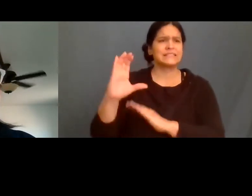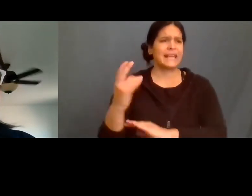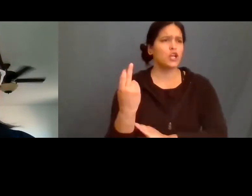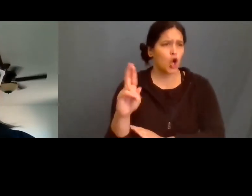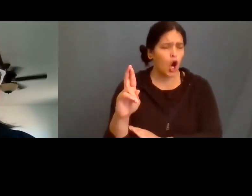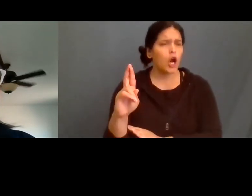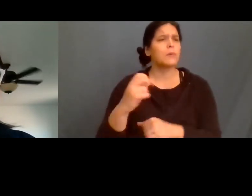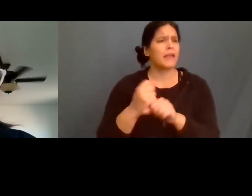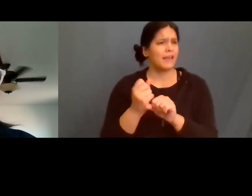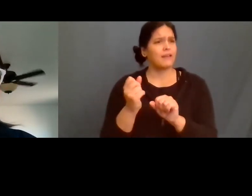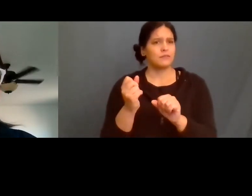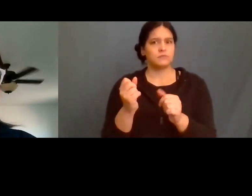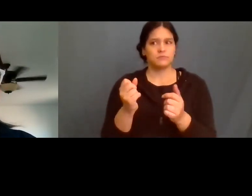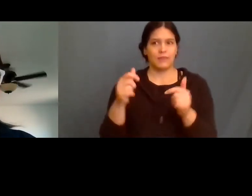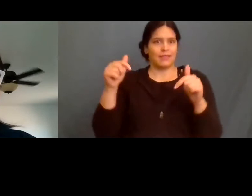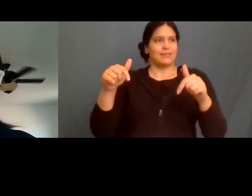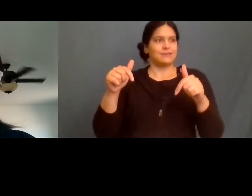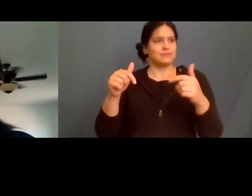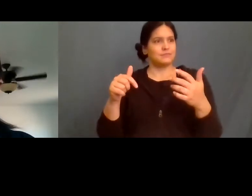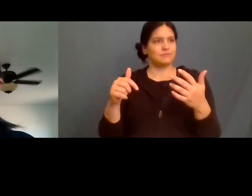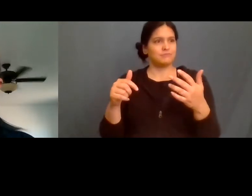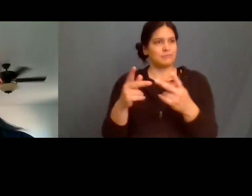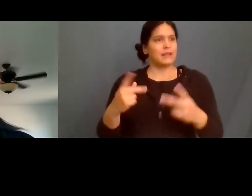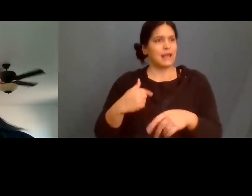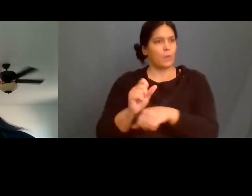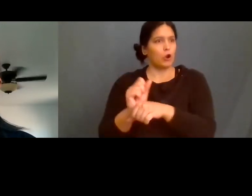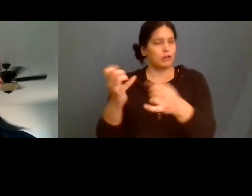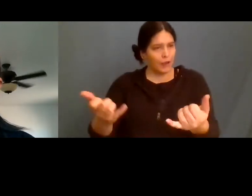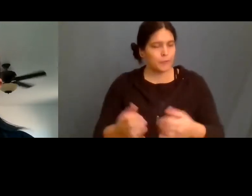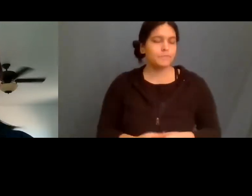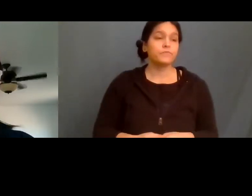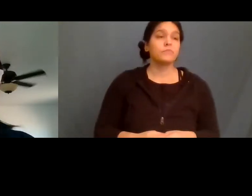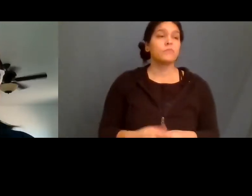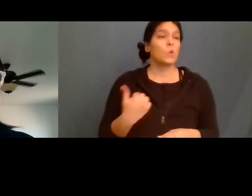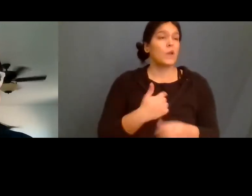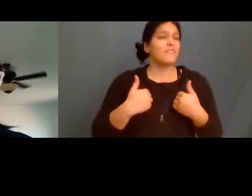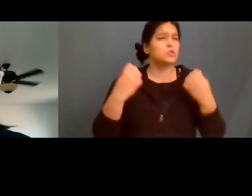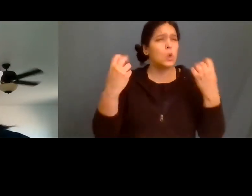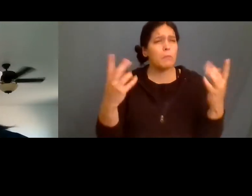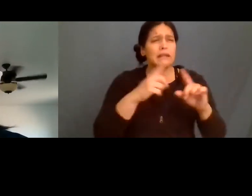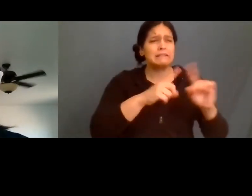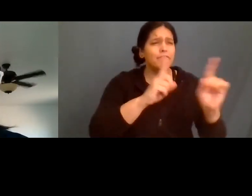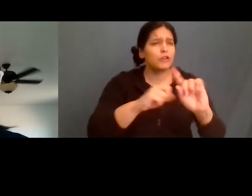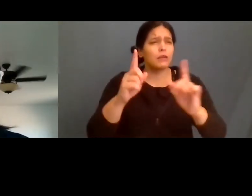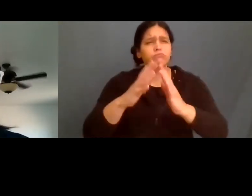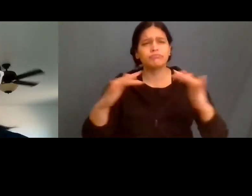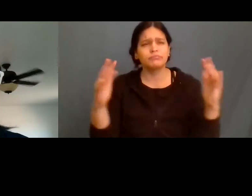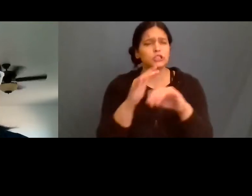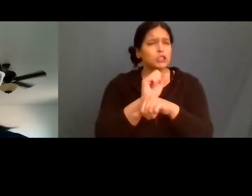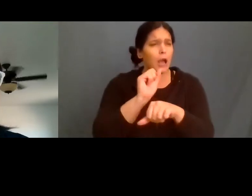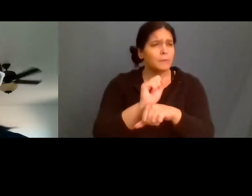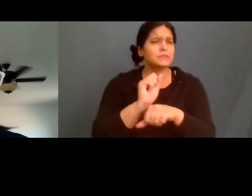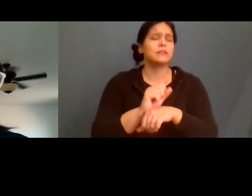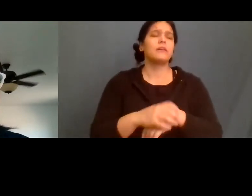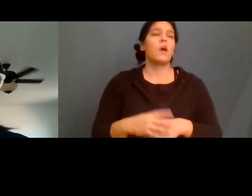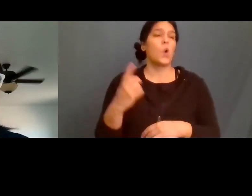And today we wear so many hats. Like for me, one of the requirements to be a CHR is to have a